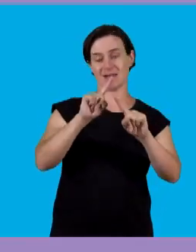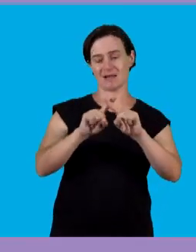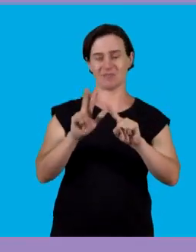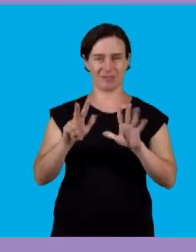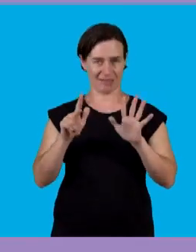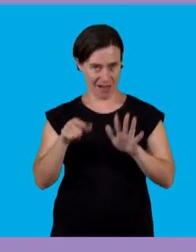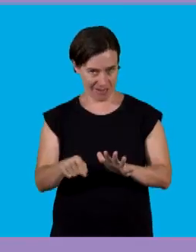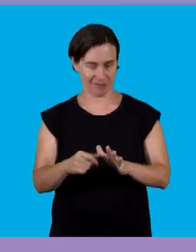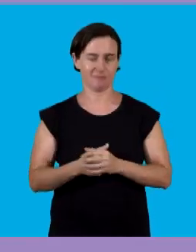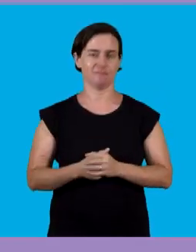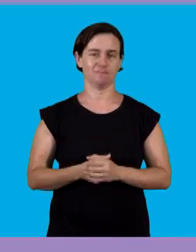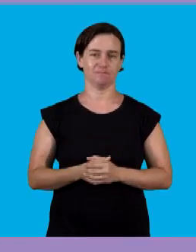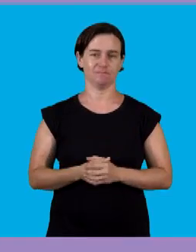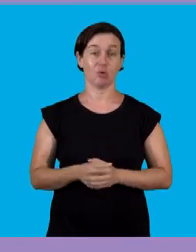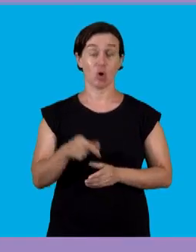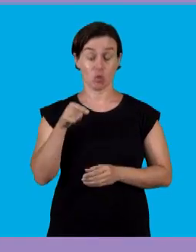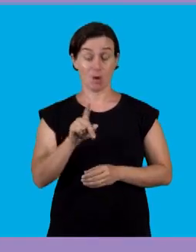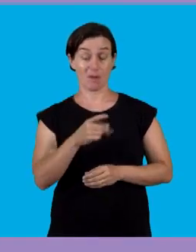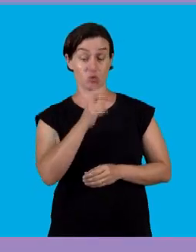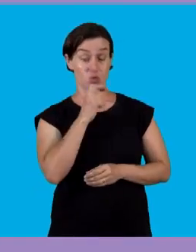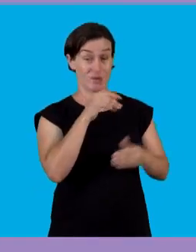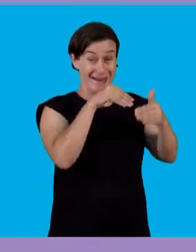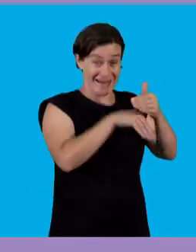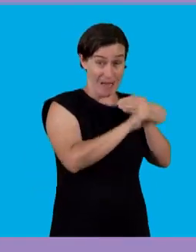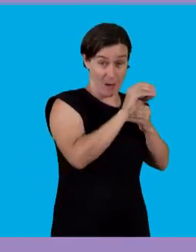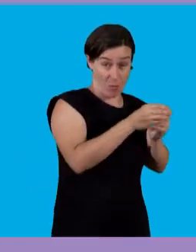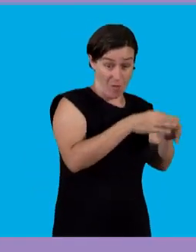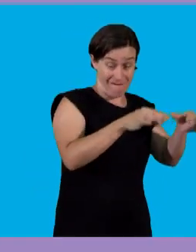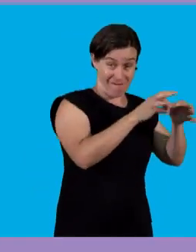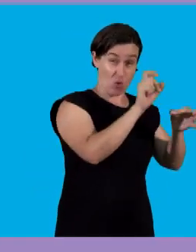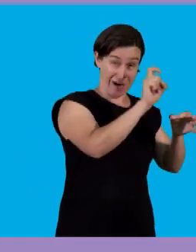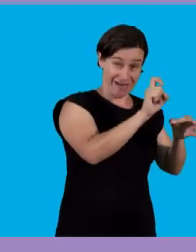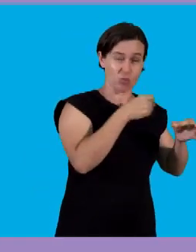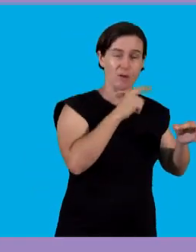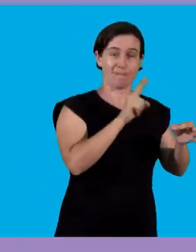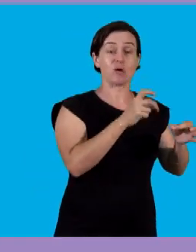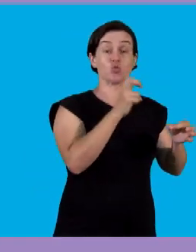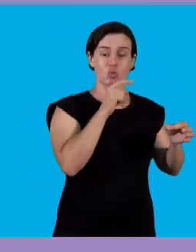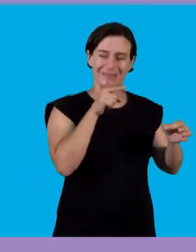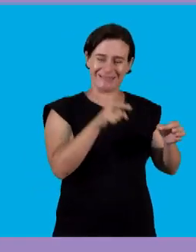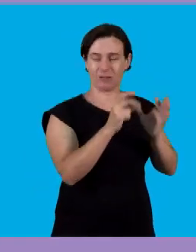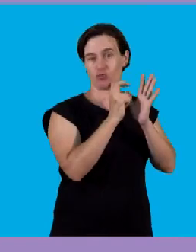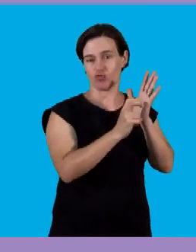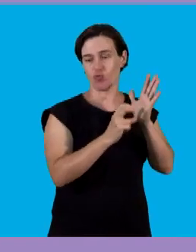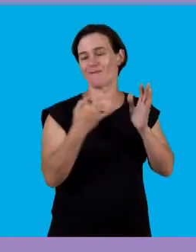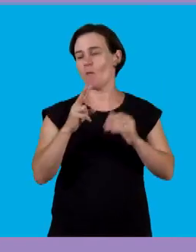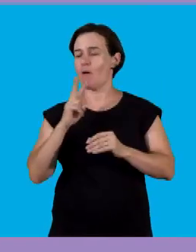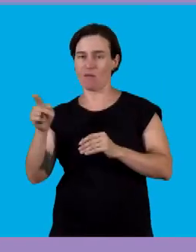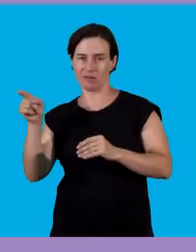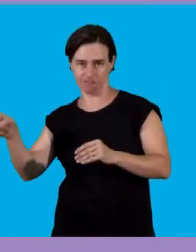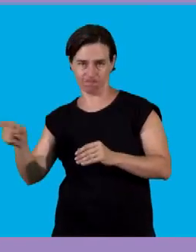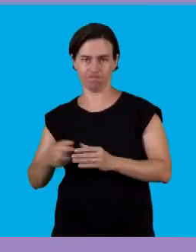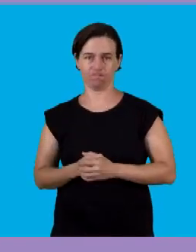So whatever is there, we need to apply it to the input value in order for us to get that output value